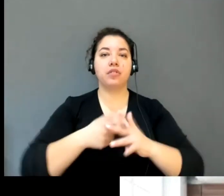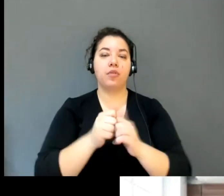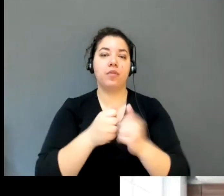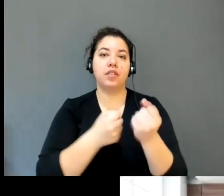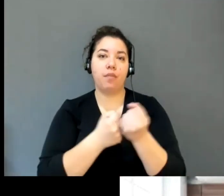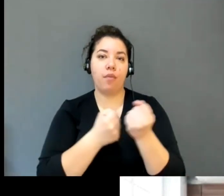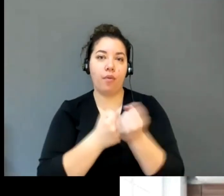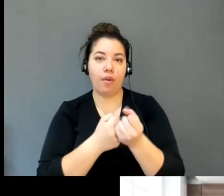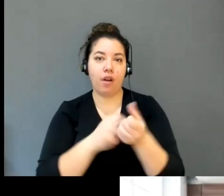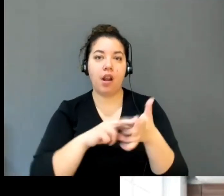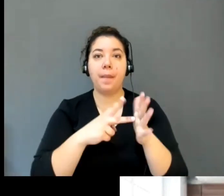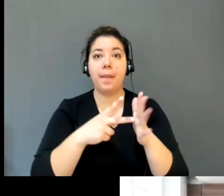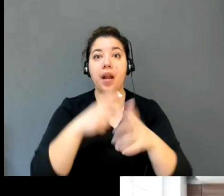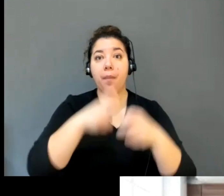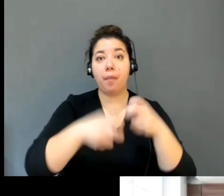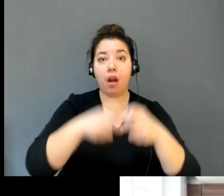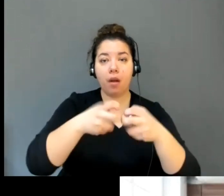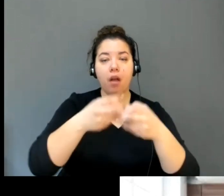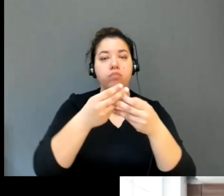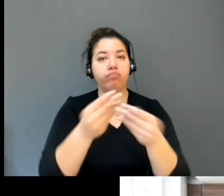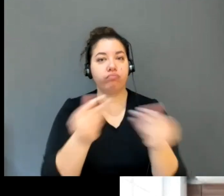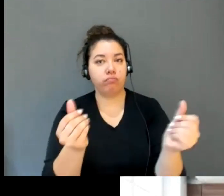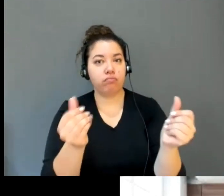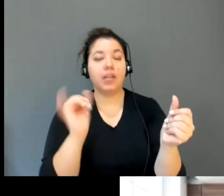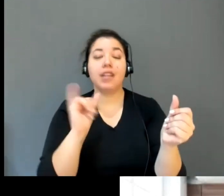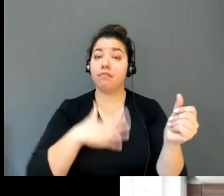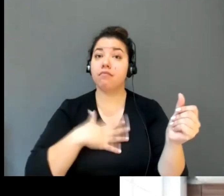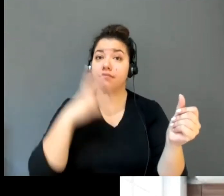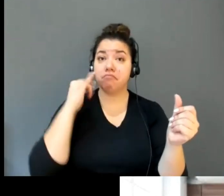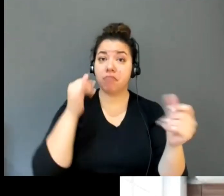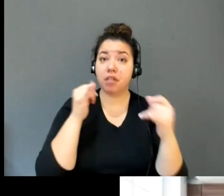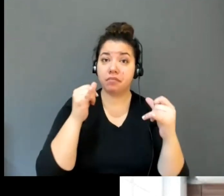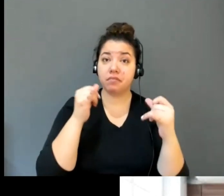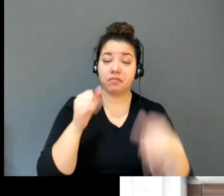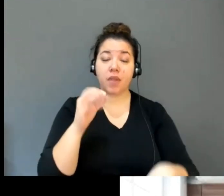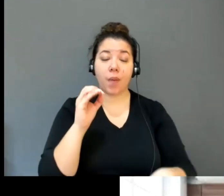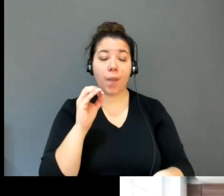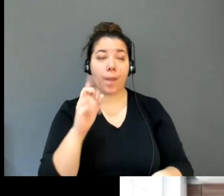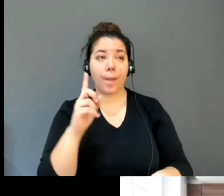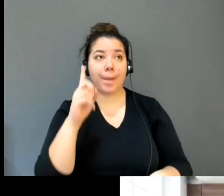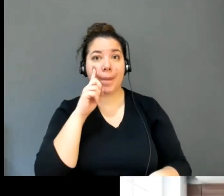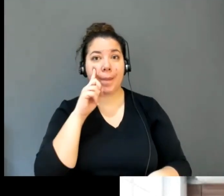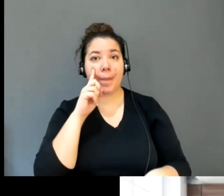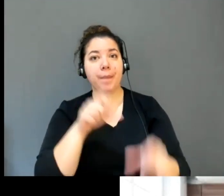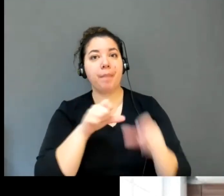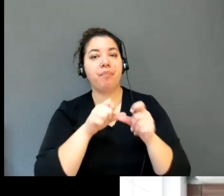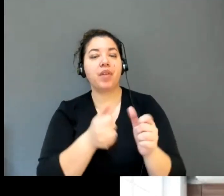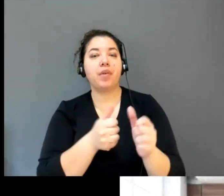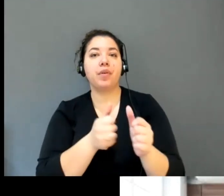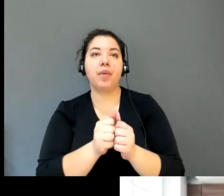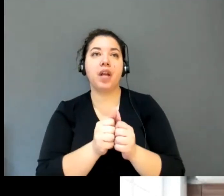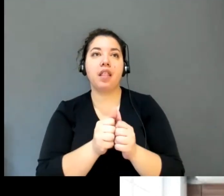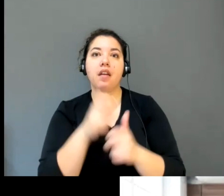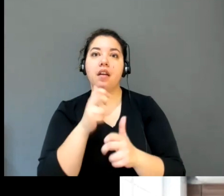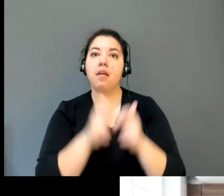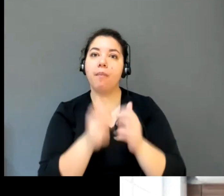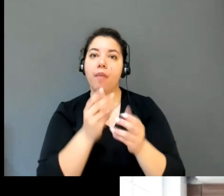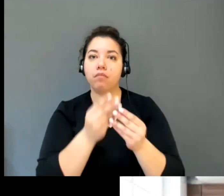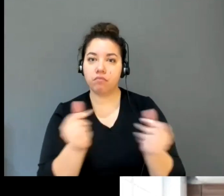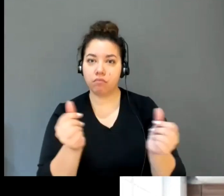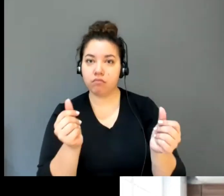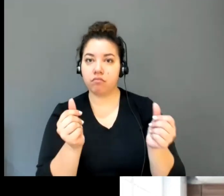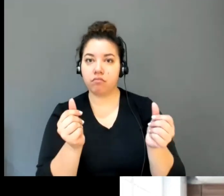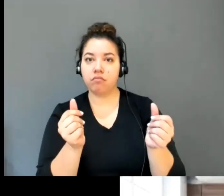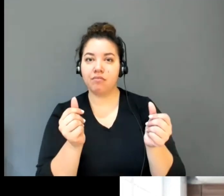solving. I know mine did, and I think that as you take the journey through problem solving,